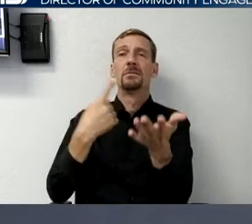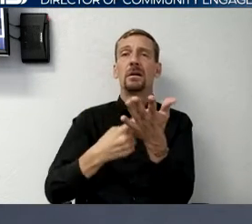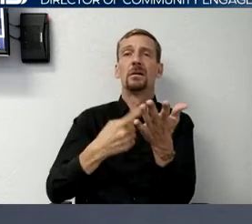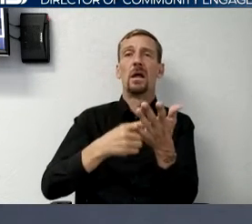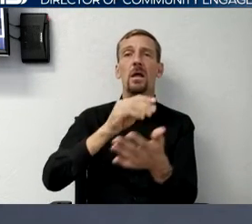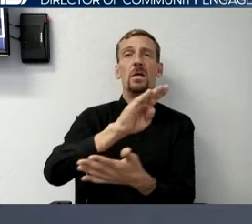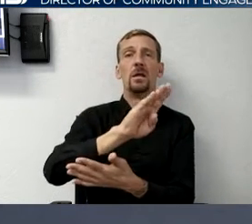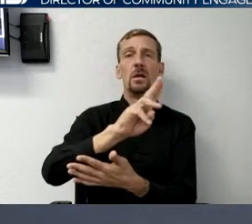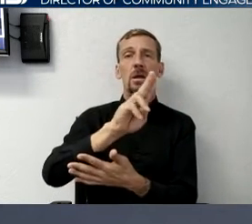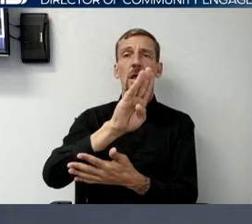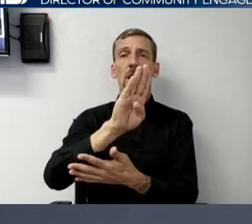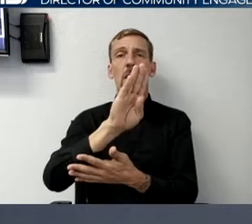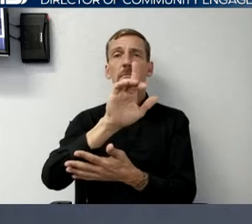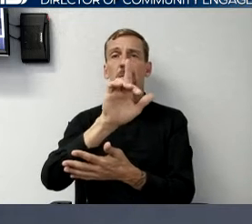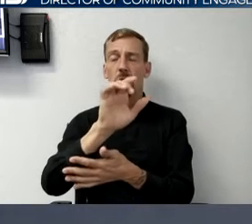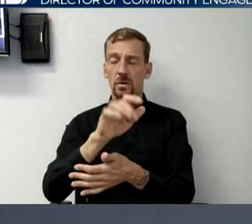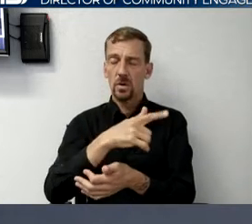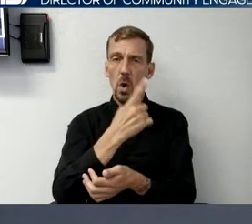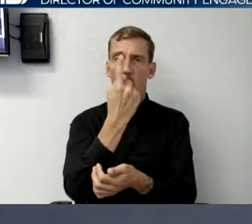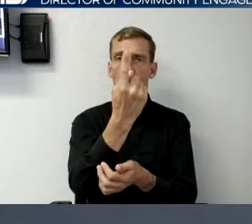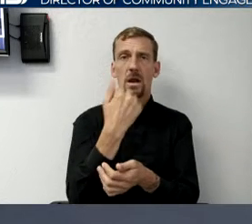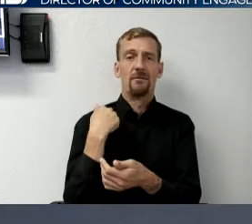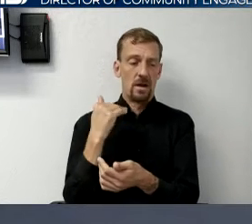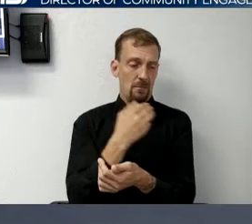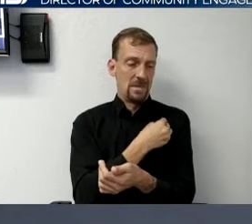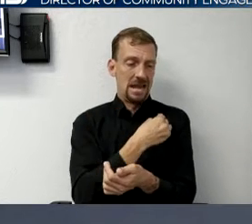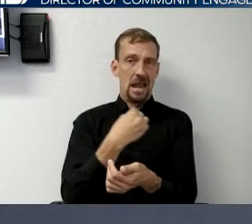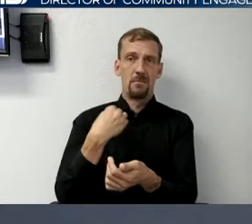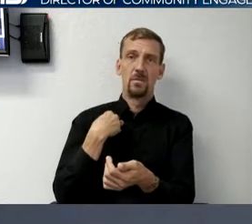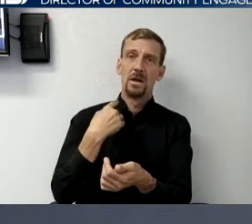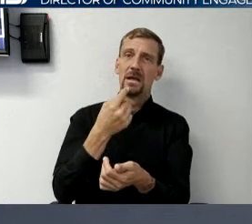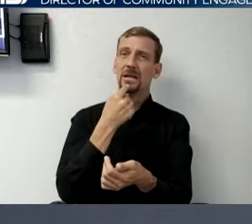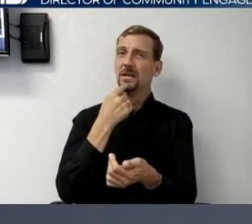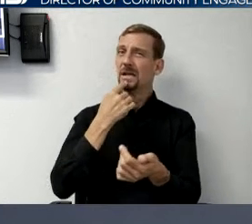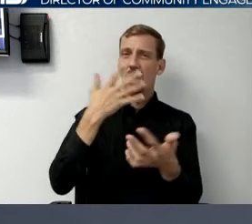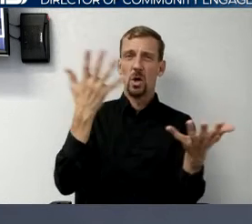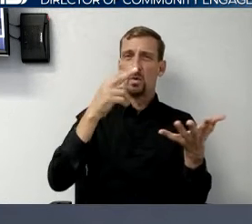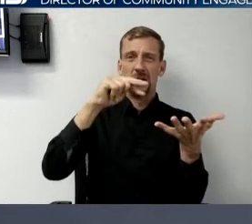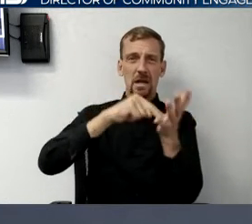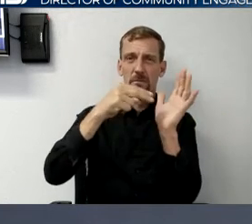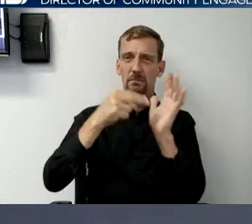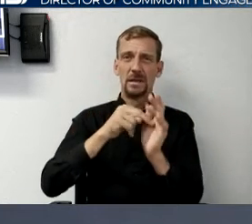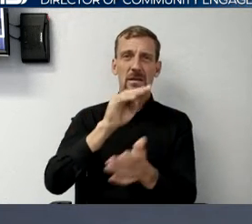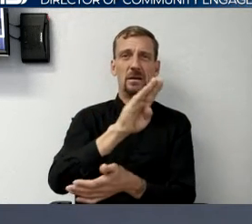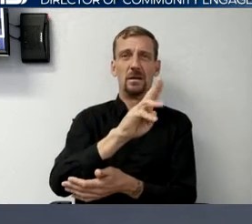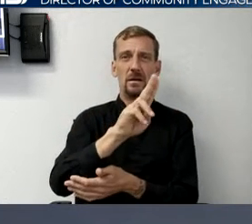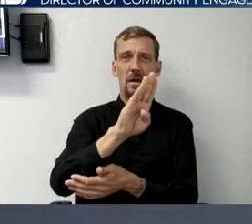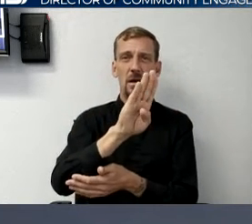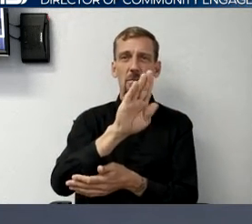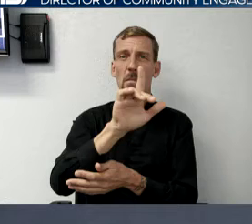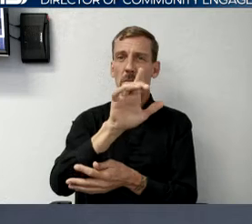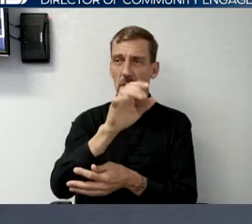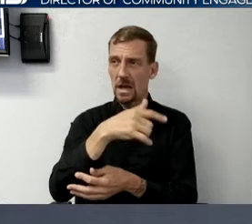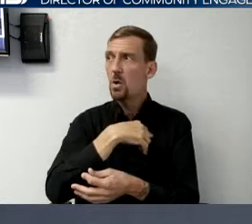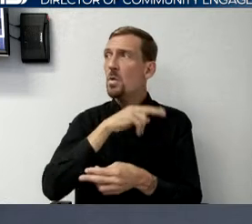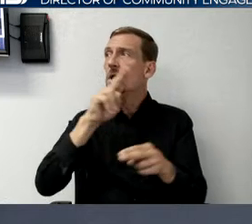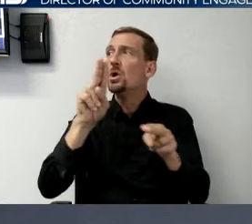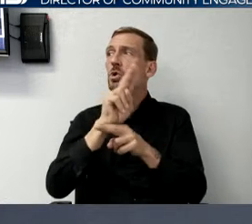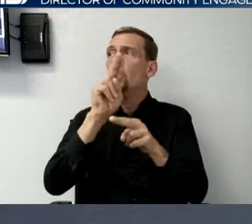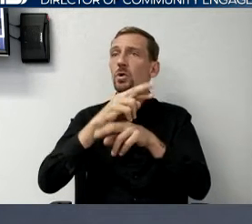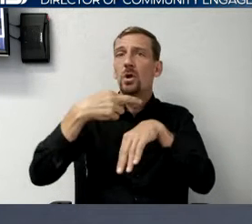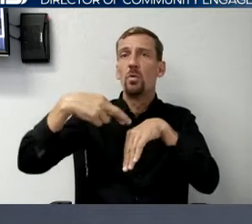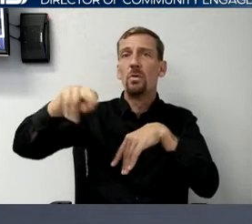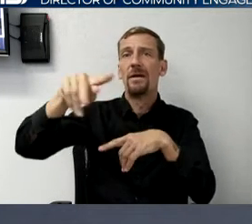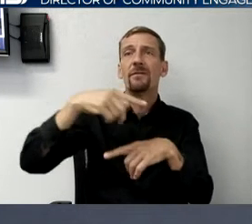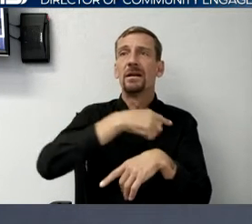And one of our community engagement members asked, what are you guys talking about when you're talking about the bubble? And we used it in reference